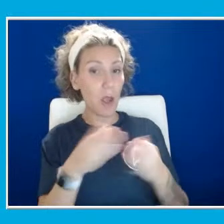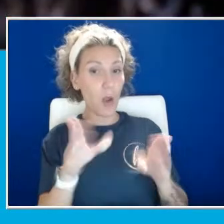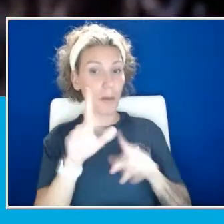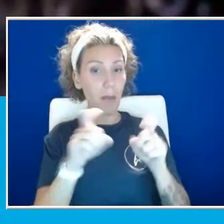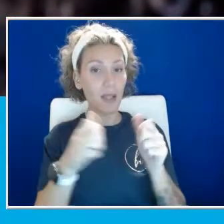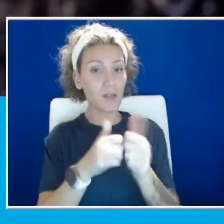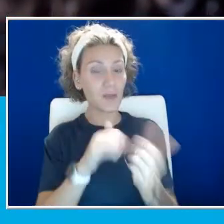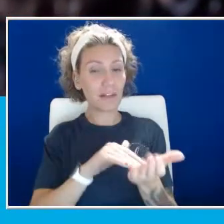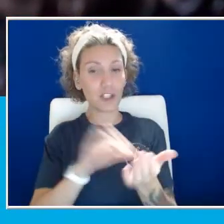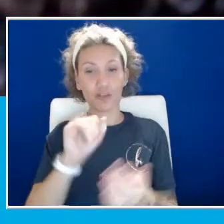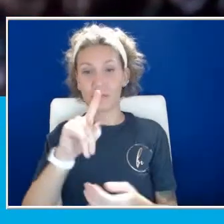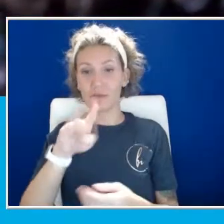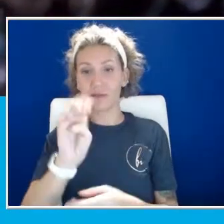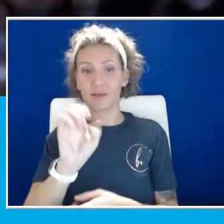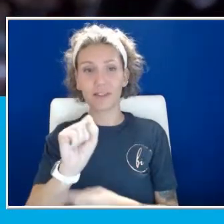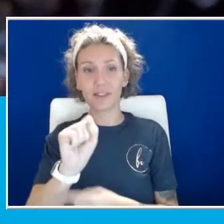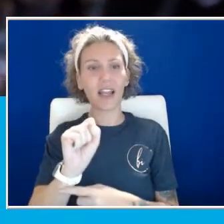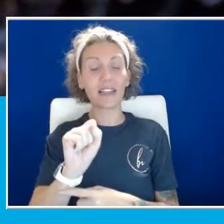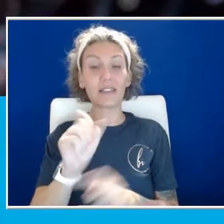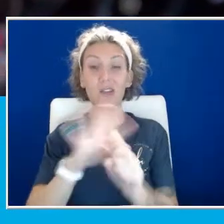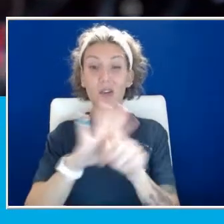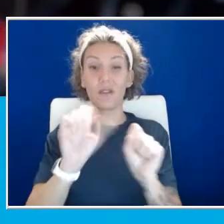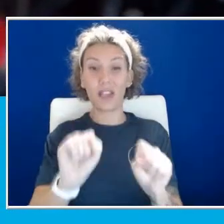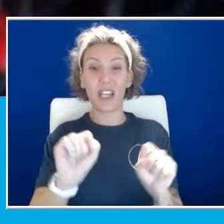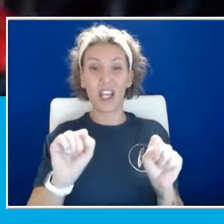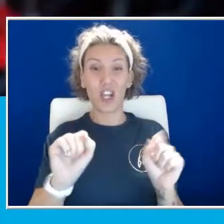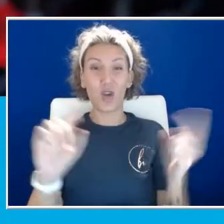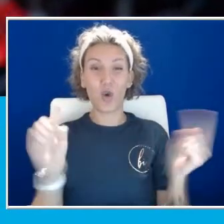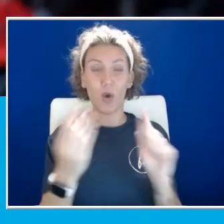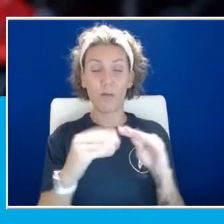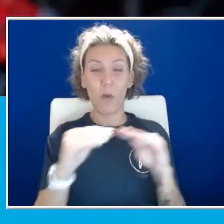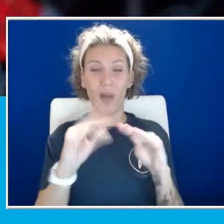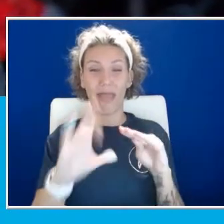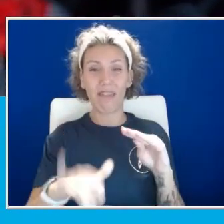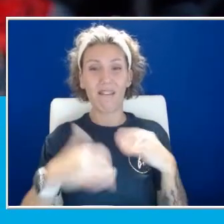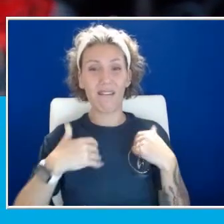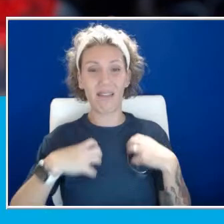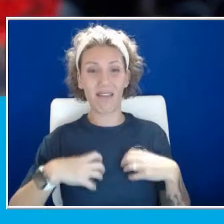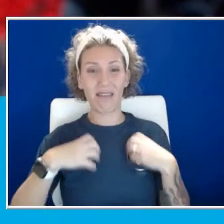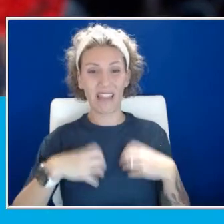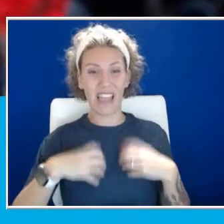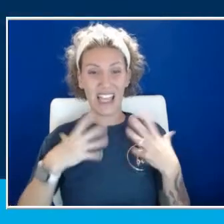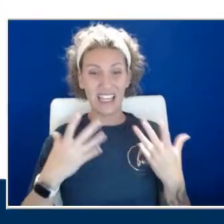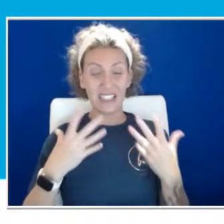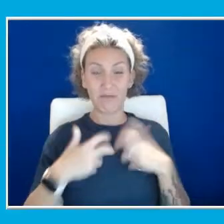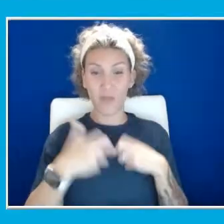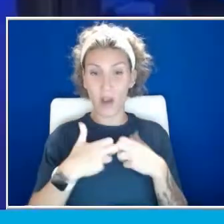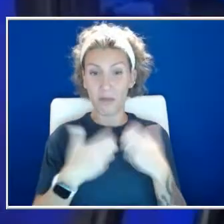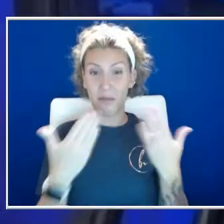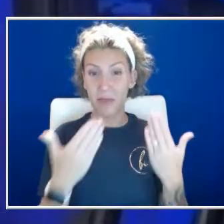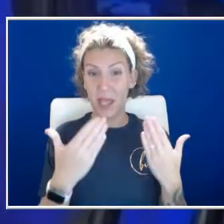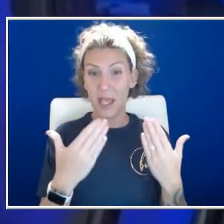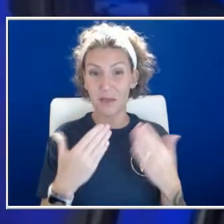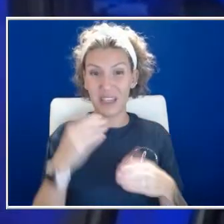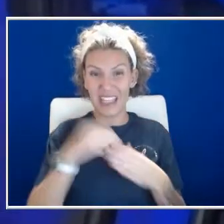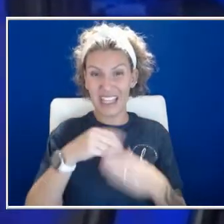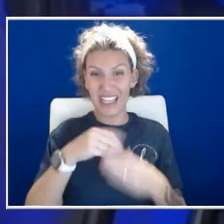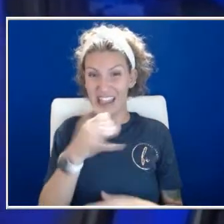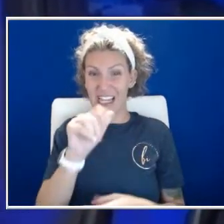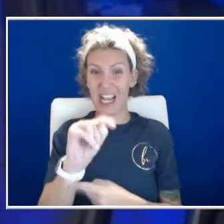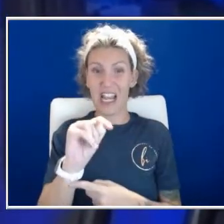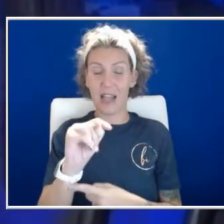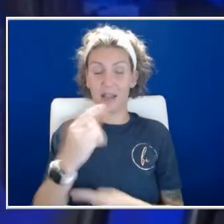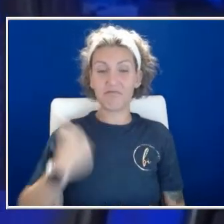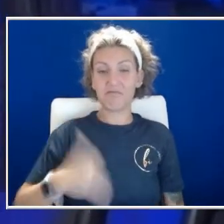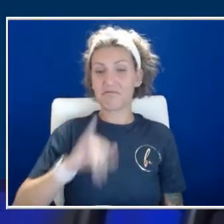Stites. COVID can hurt more than your lungs. Emerging evidence suggests problems may persist in the gut. I'm Jessica Lovell. On the next